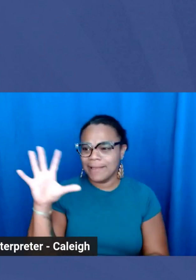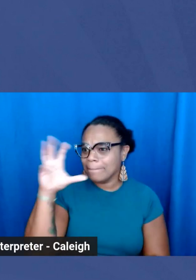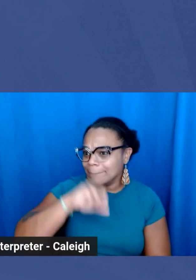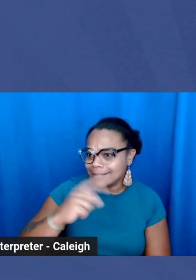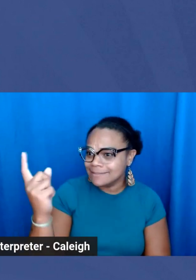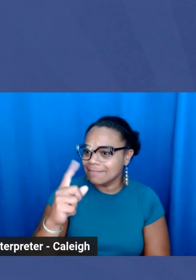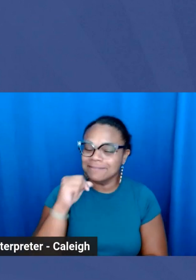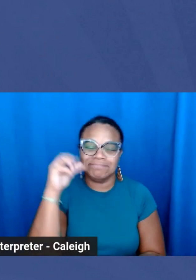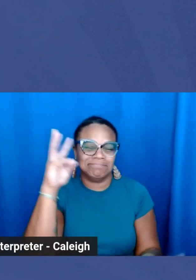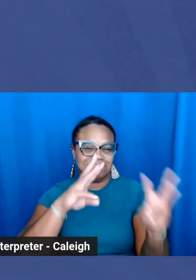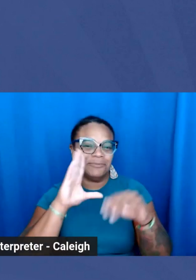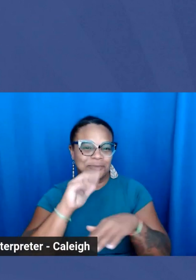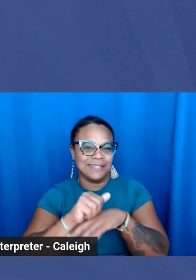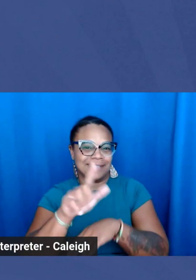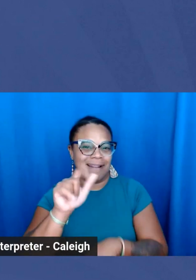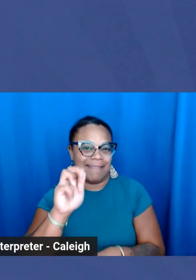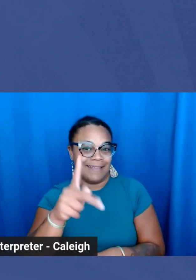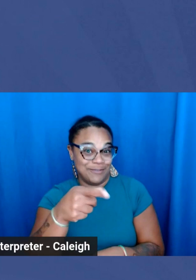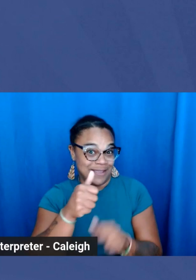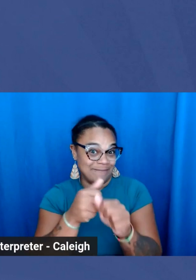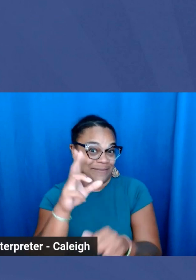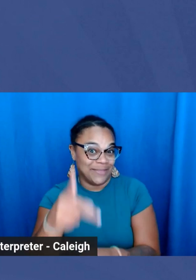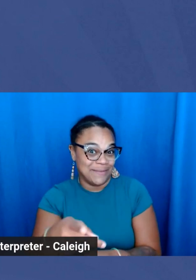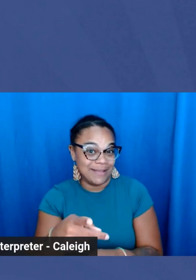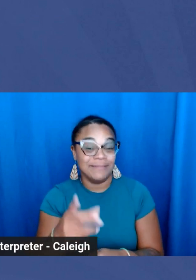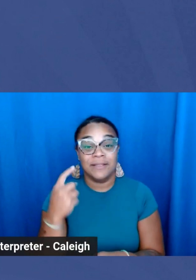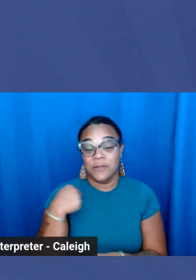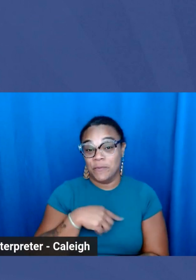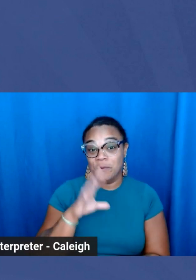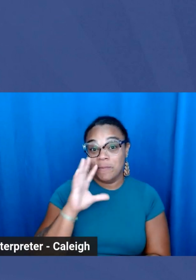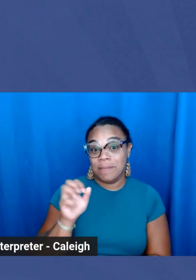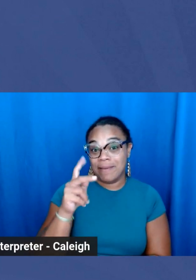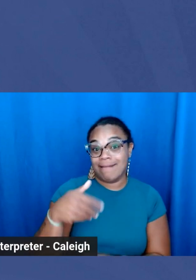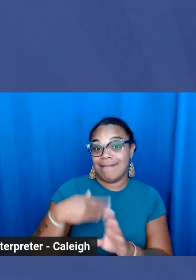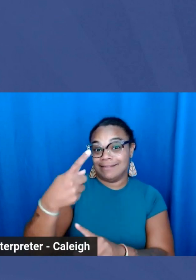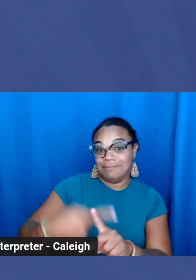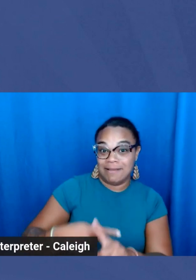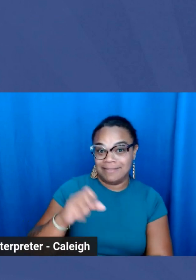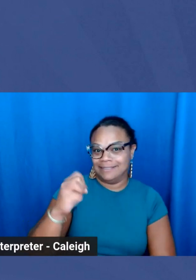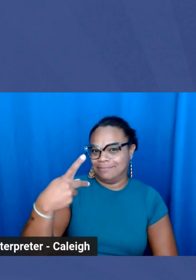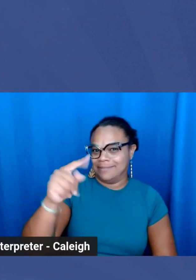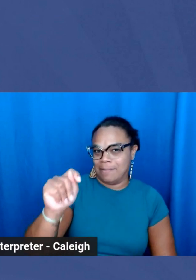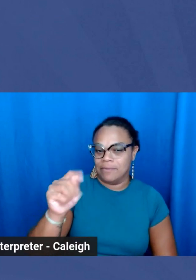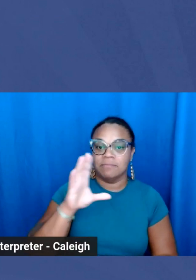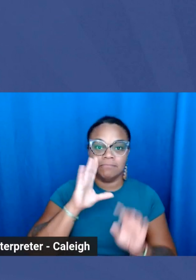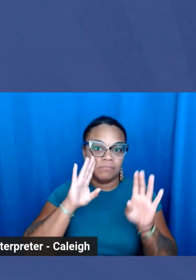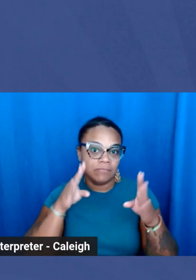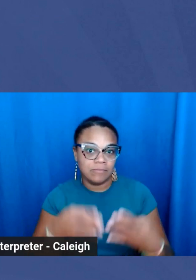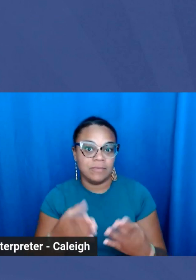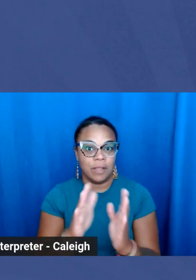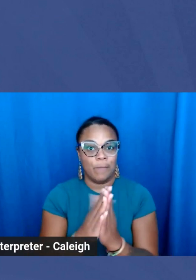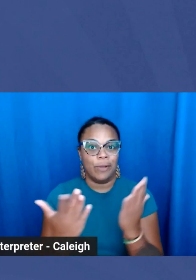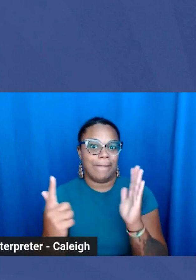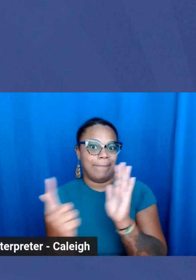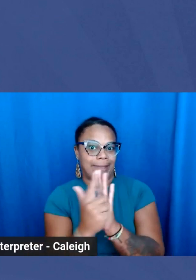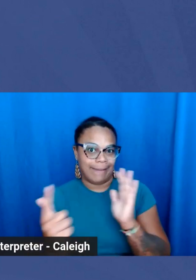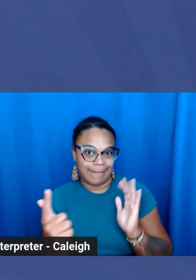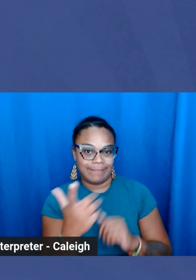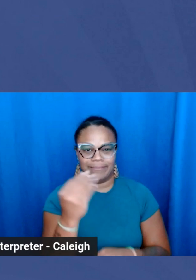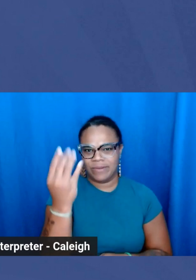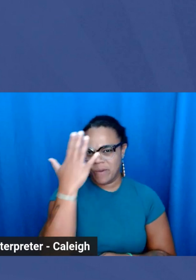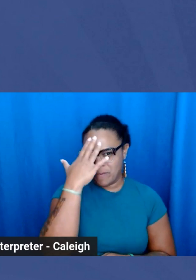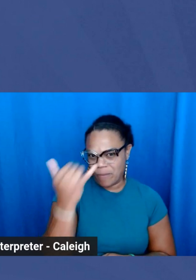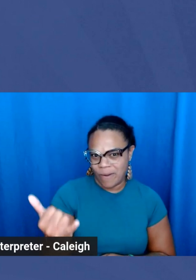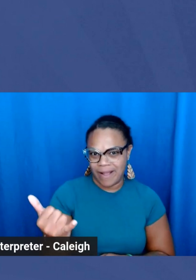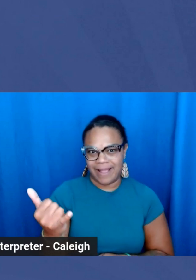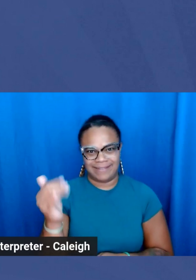you a link so you can follow up. And we'll be back next month in September. We're going to be focusing on book bans and why they seem to be